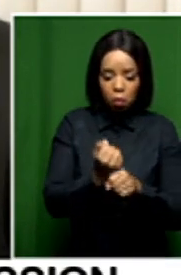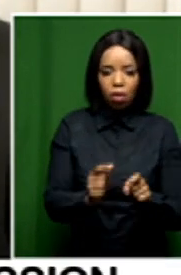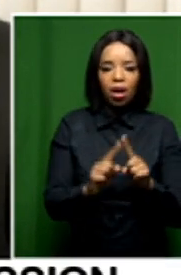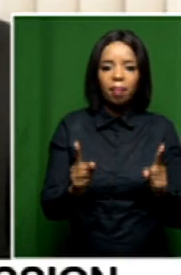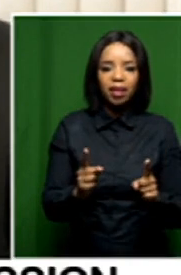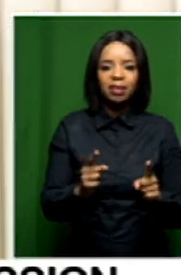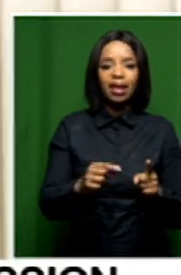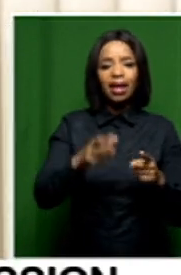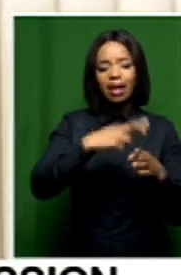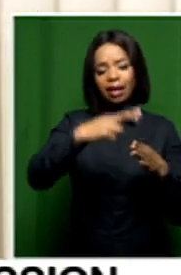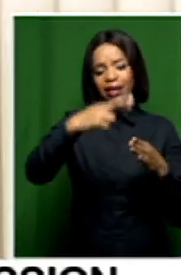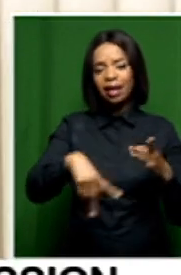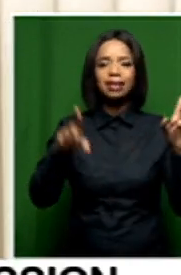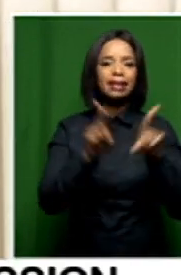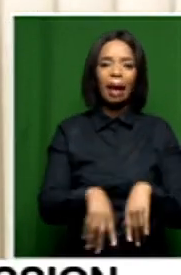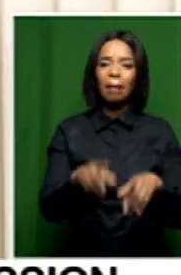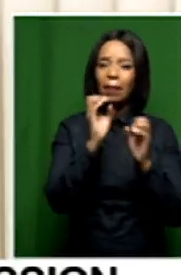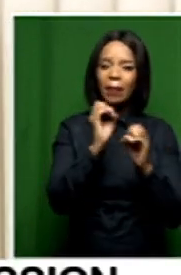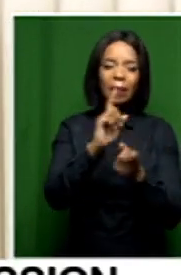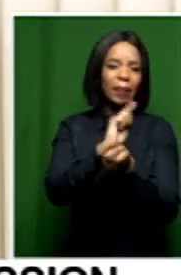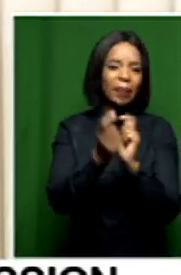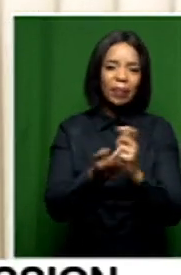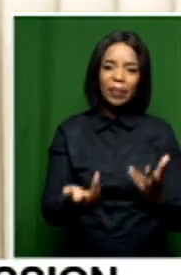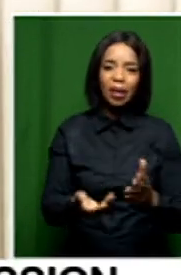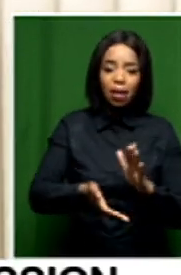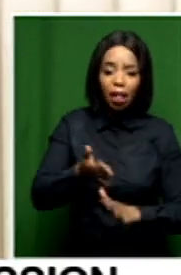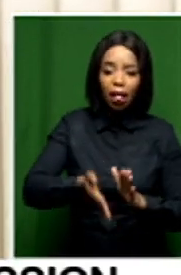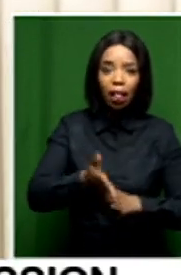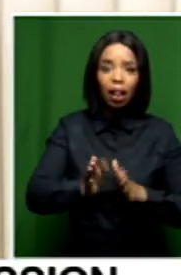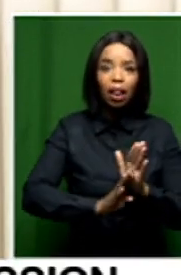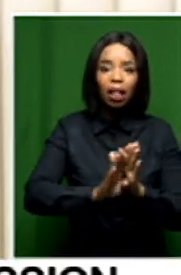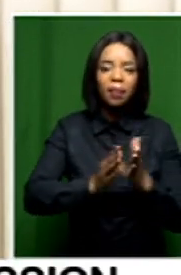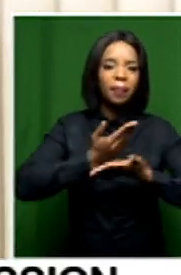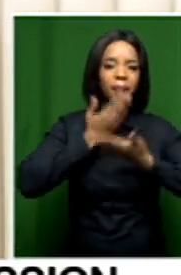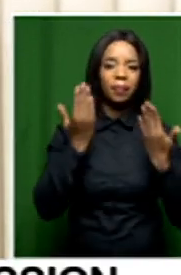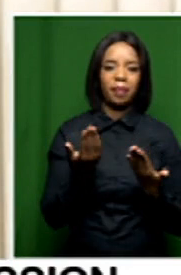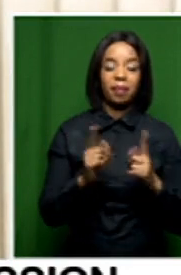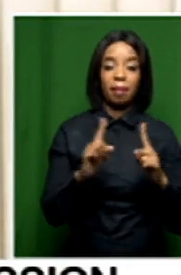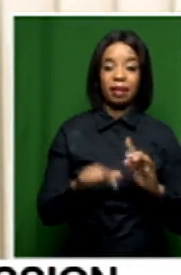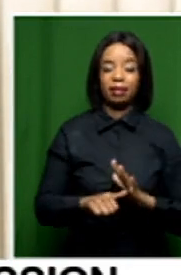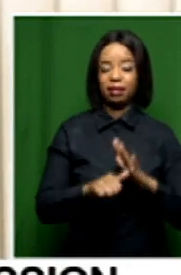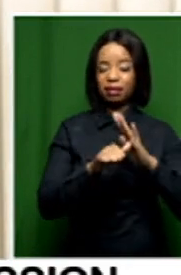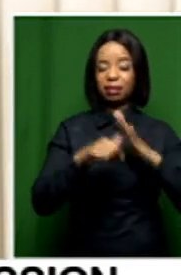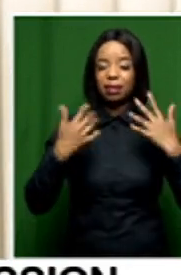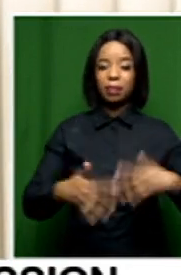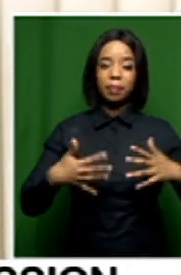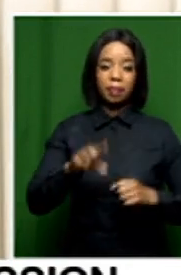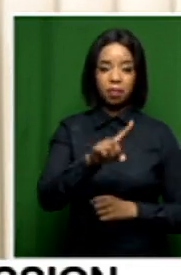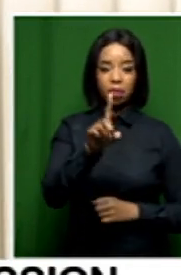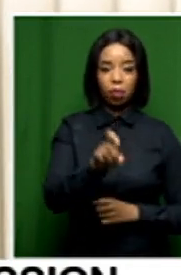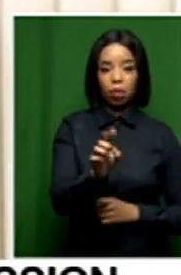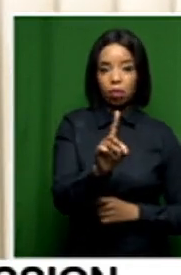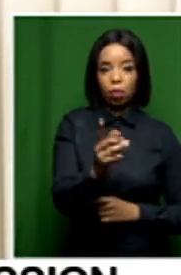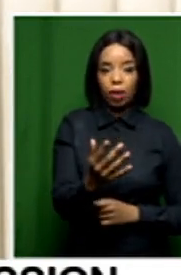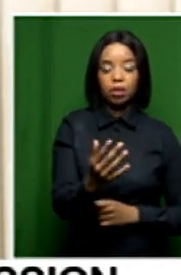inefficient results that don't lead us to anywhere? But the most important question would be that in terms of the